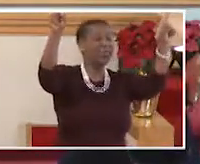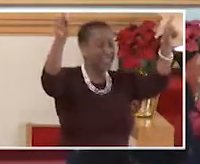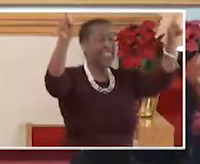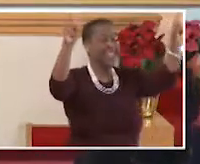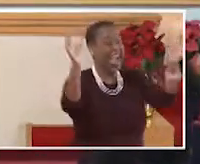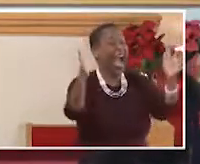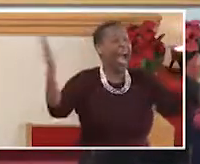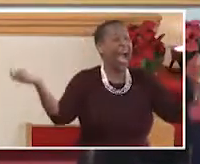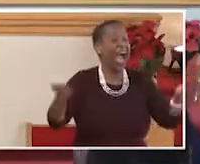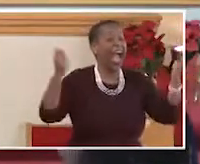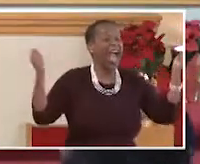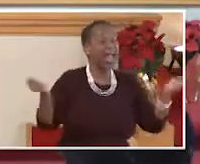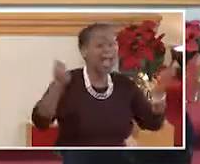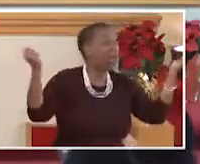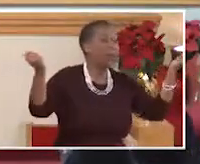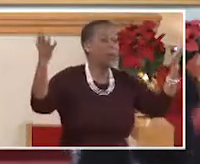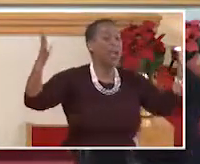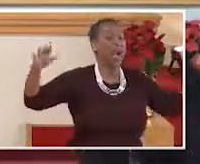Hallelujah, sir.